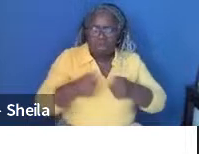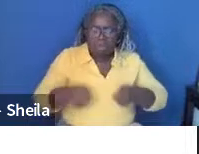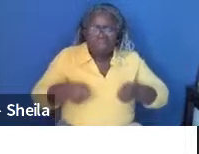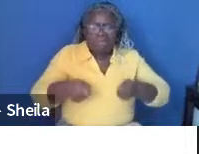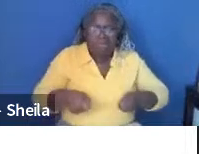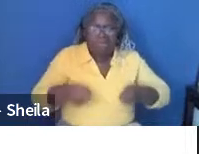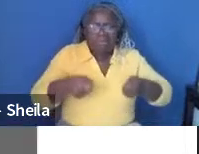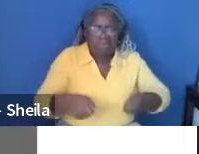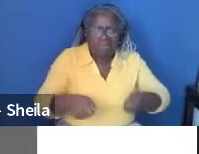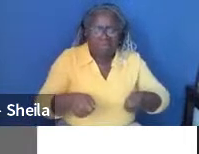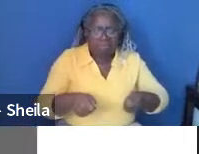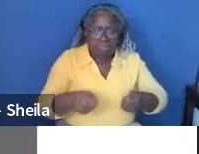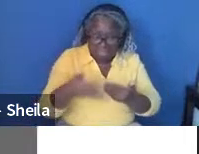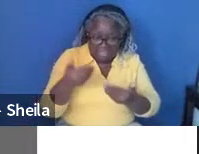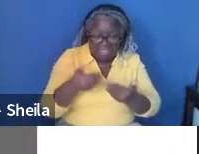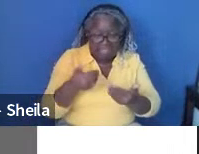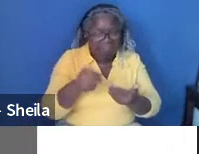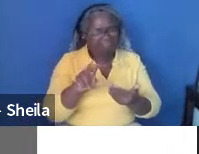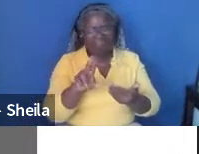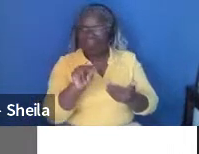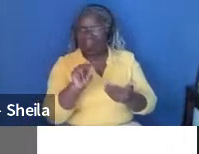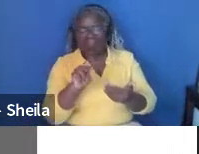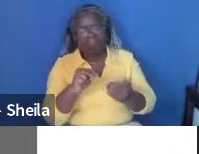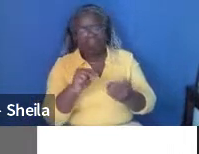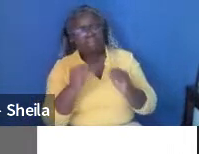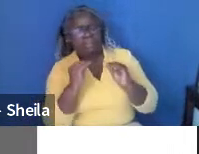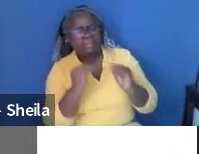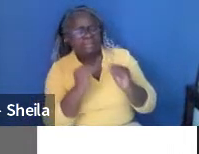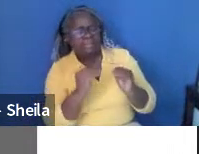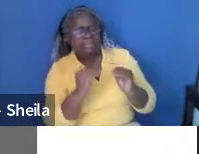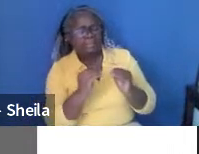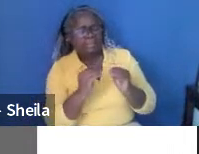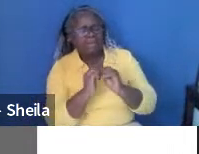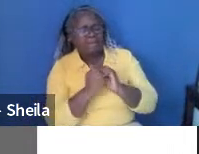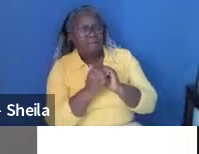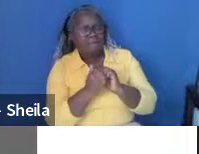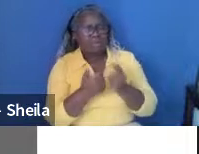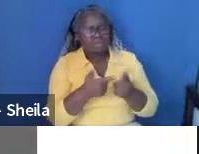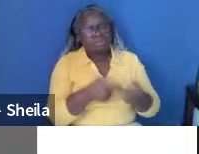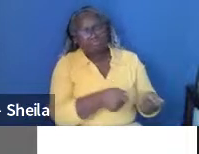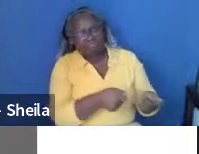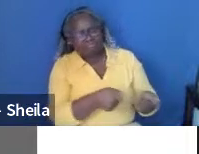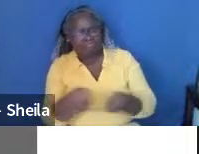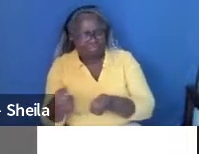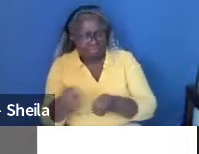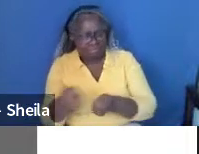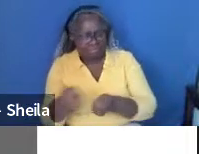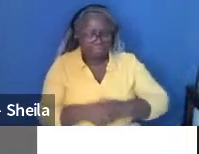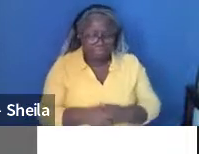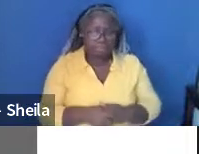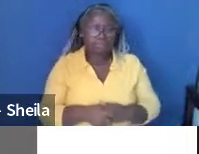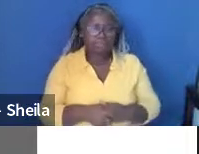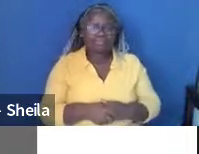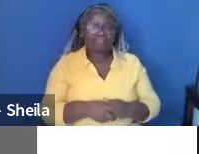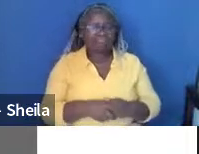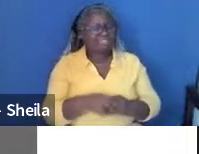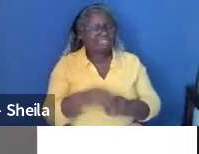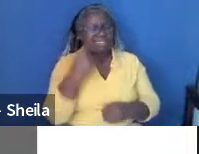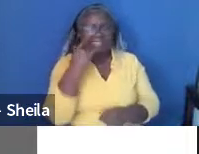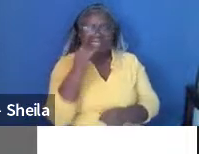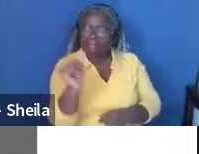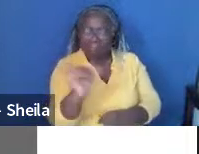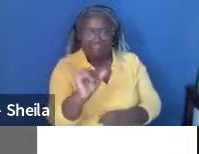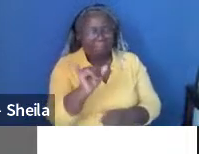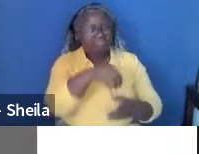Along the same lines, we have indoors the activities of daily living. We have a training kitchen